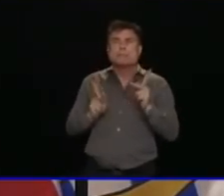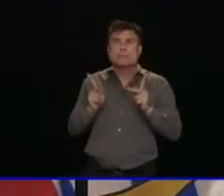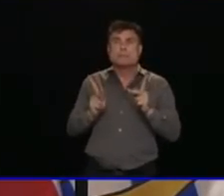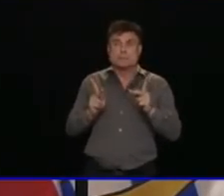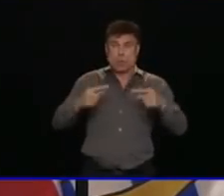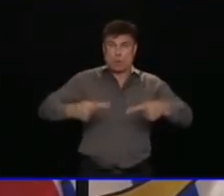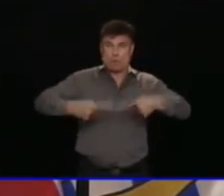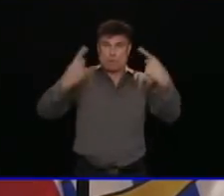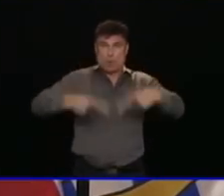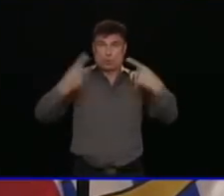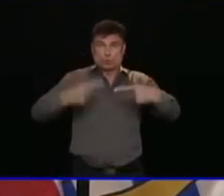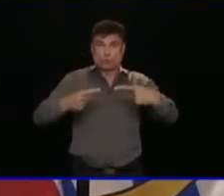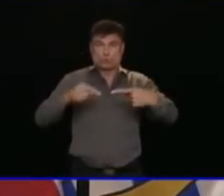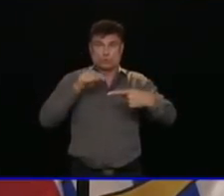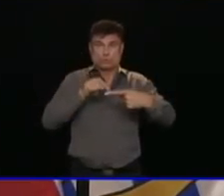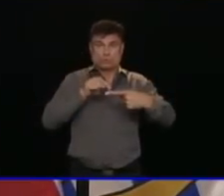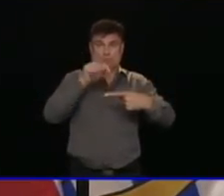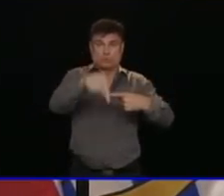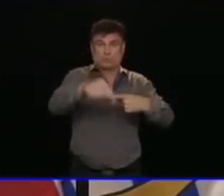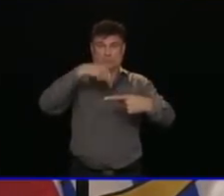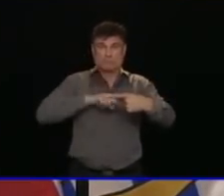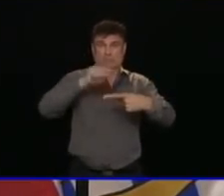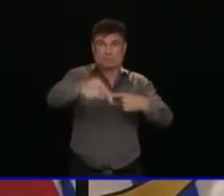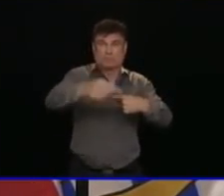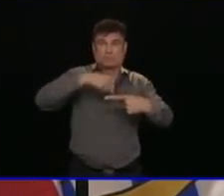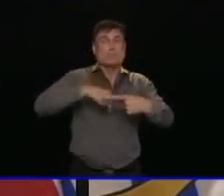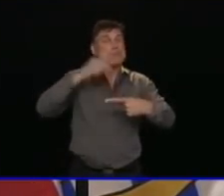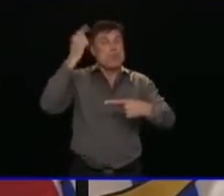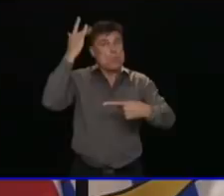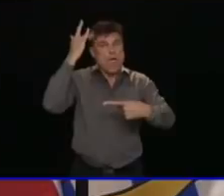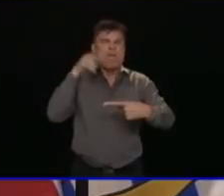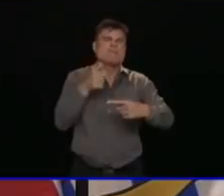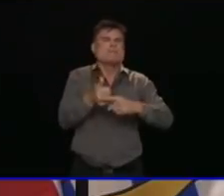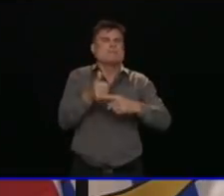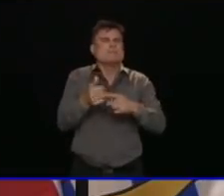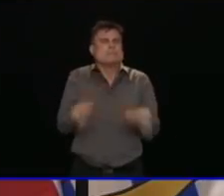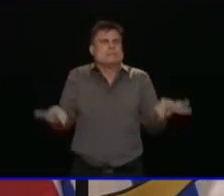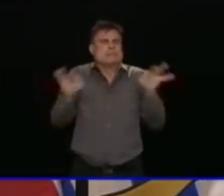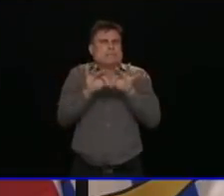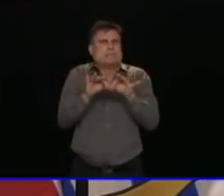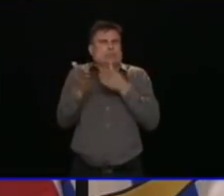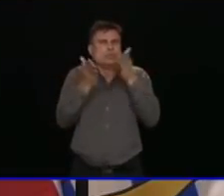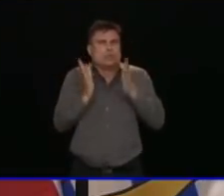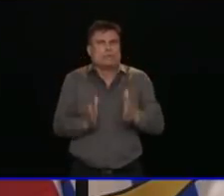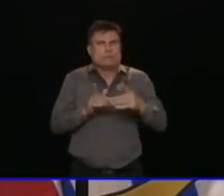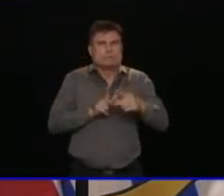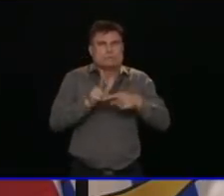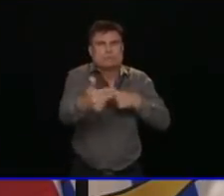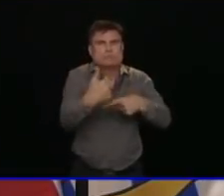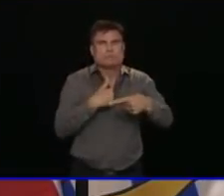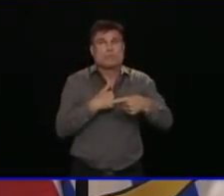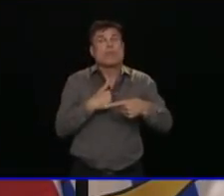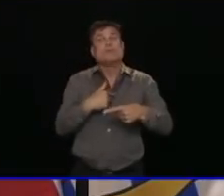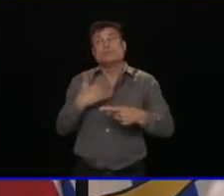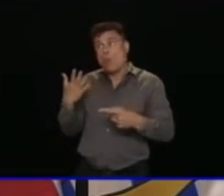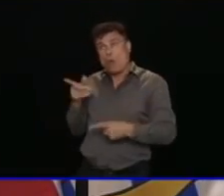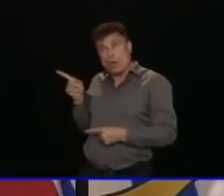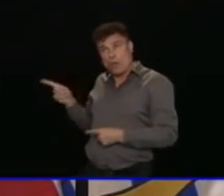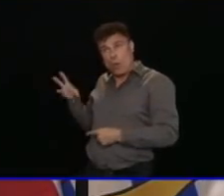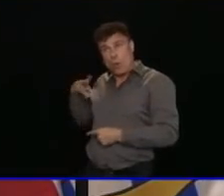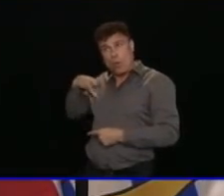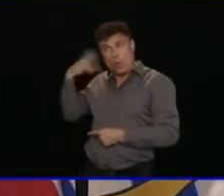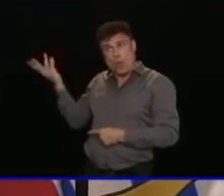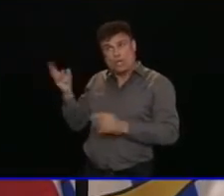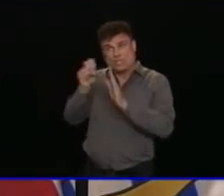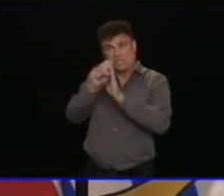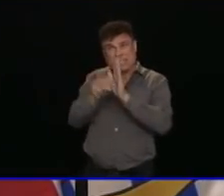virus that seems to be rampaging through Washington State. Do you have a concern of how that could affect potentially the timing of phase 3 or